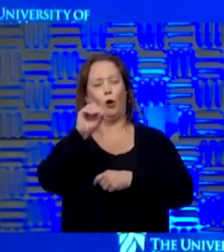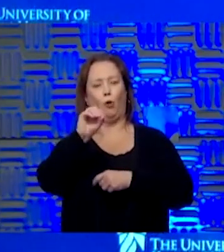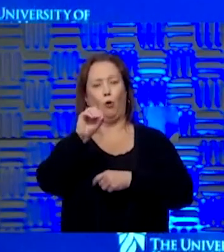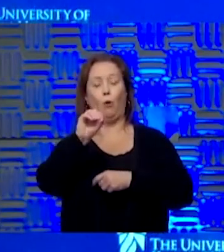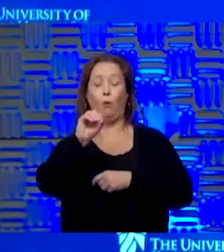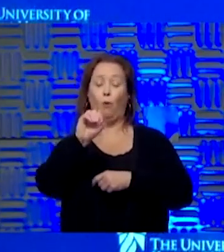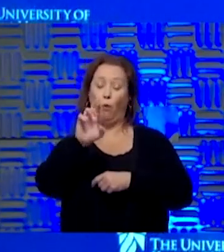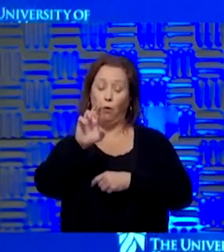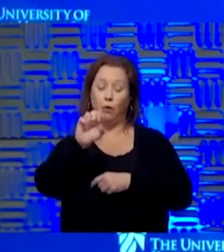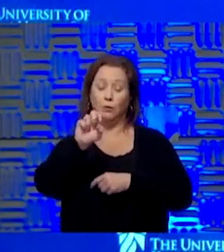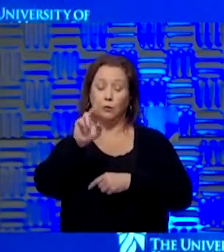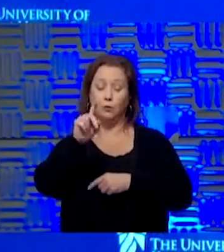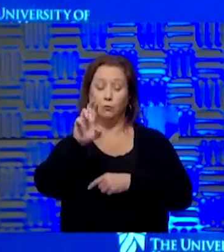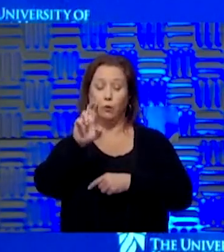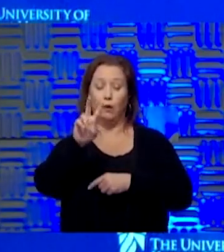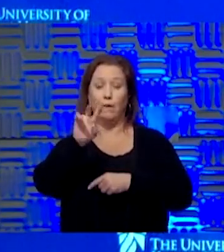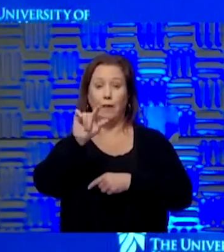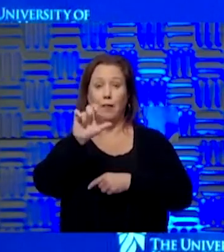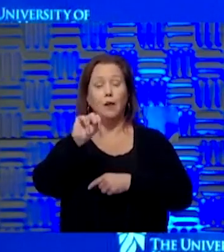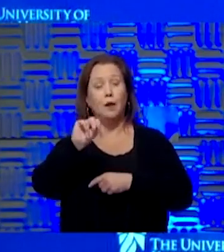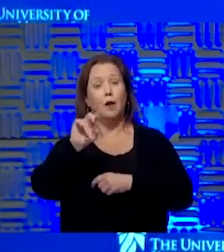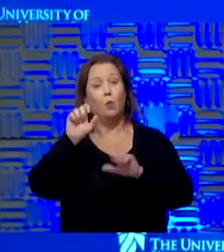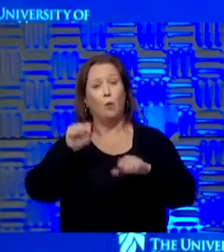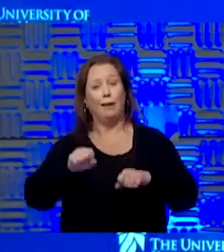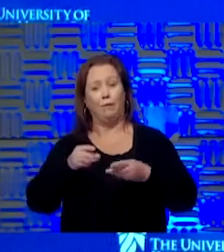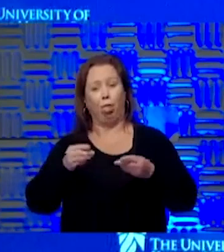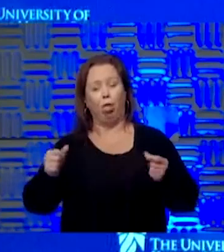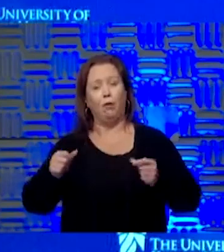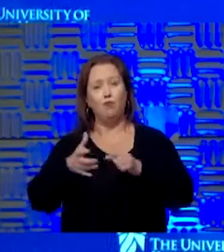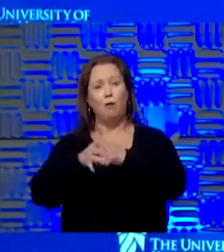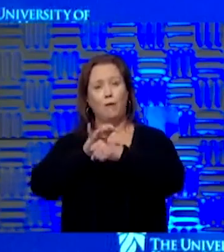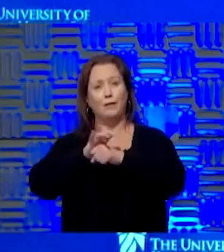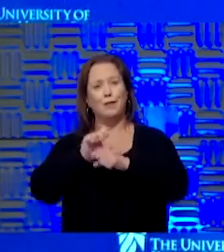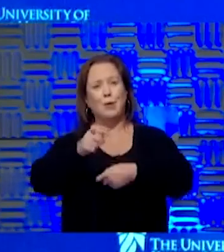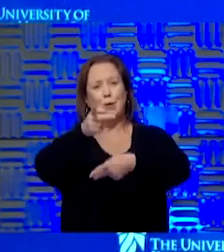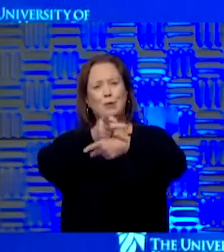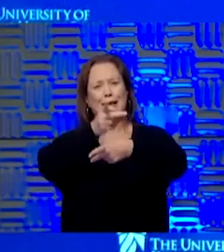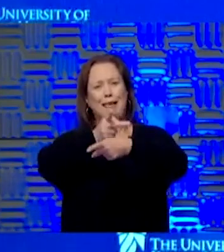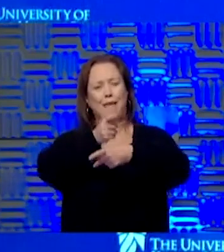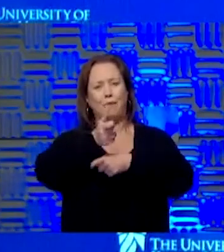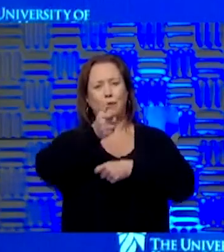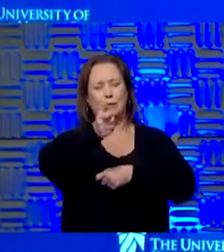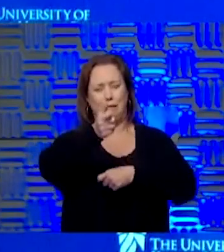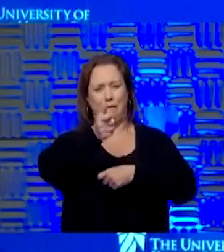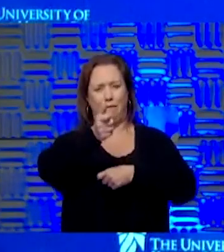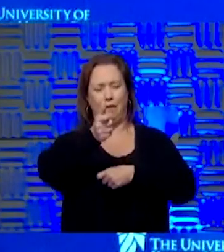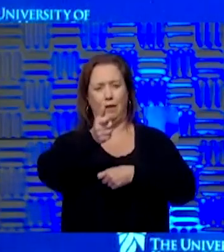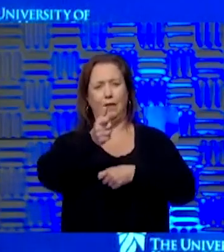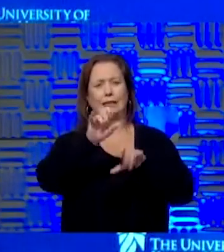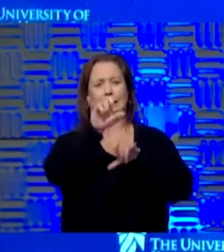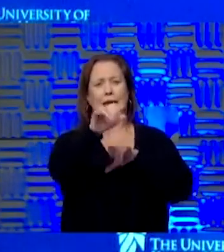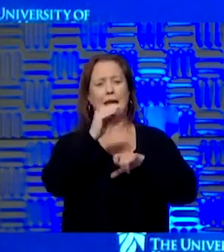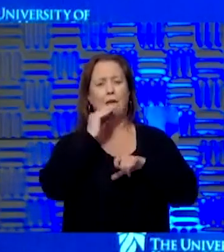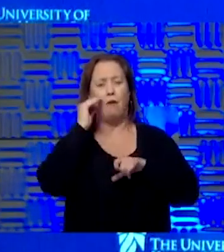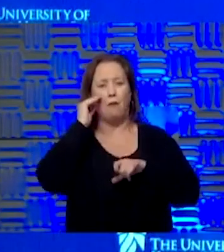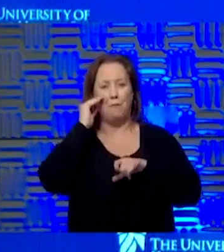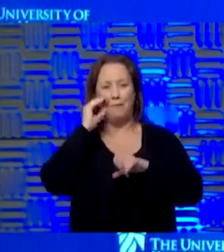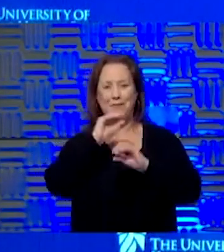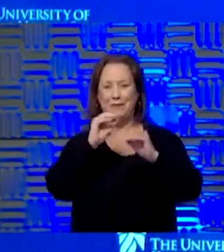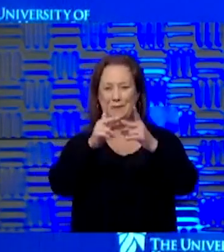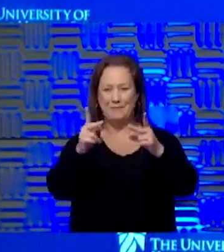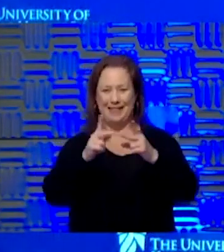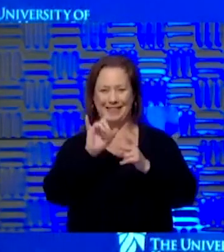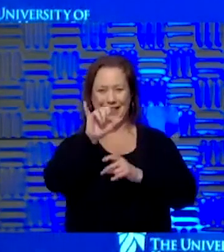supervillain. It is beatable by the things we know to do. So take care of yourself. When you can, stay home. There's still no place like